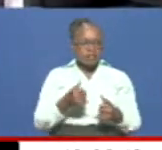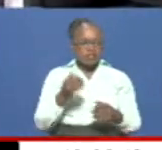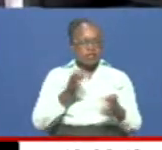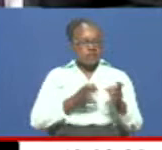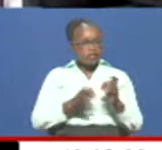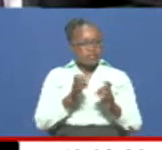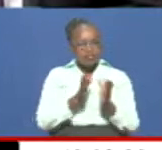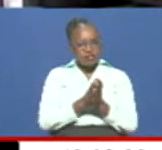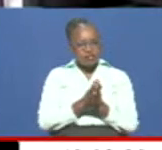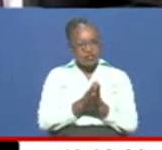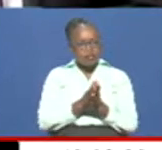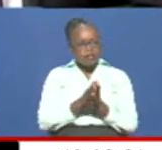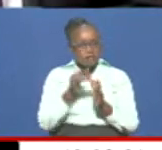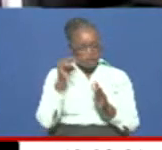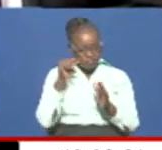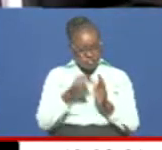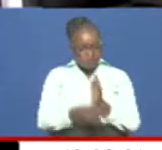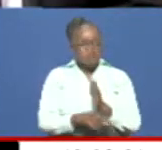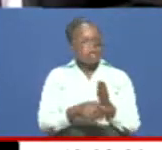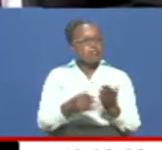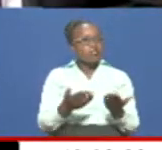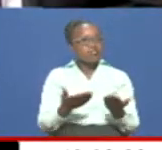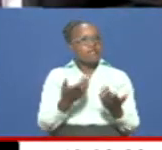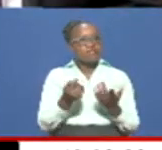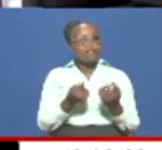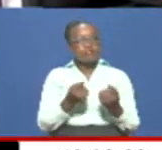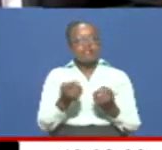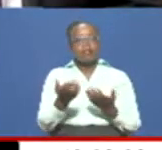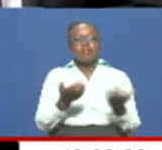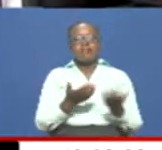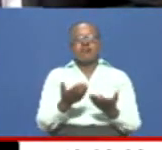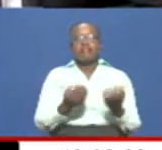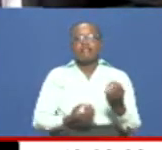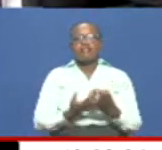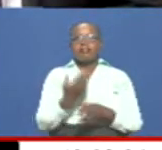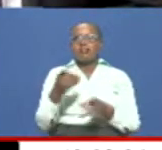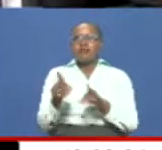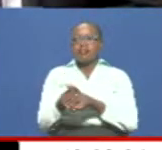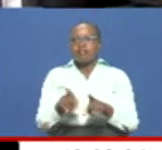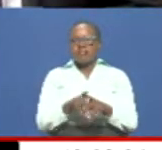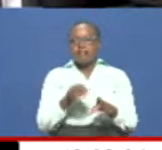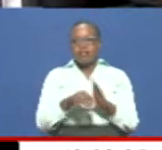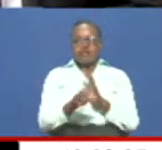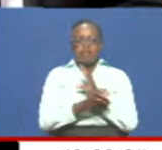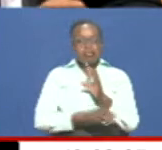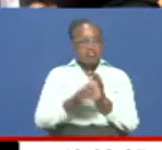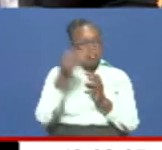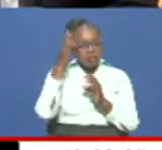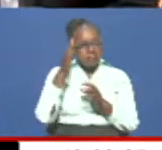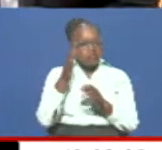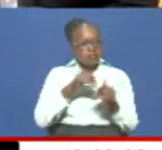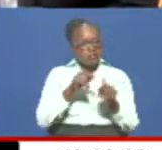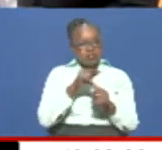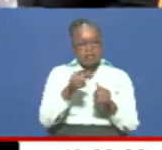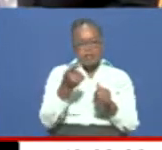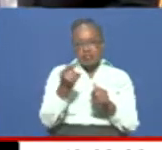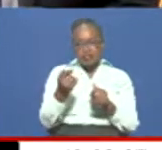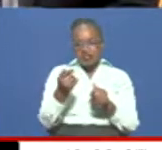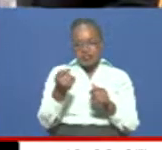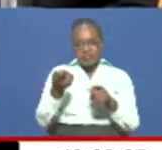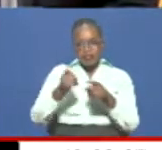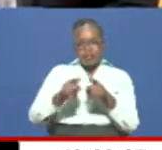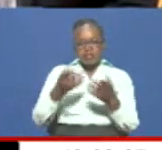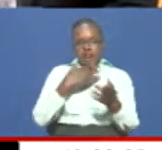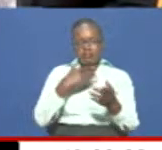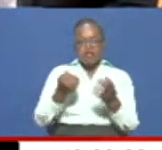expounding, getting a deep dive on how small businesses can thrive in the country. I don't know about you, Munga, maybe you have that small kiosk you want to grow. I think